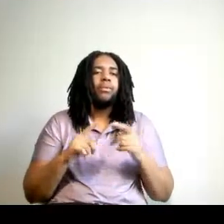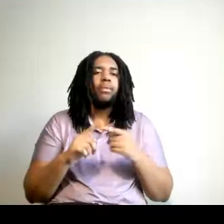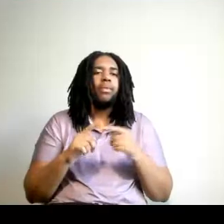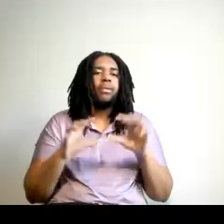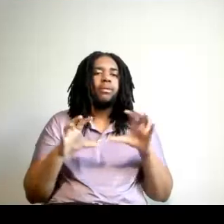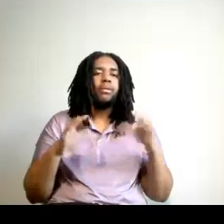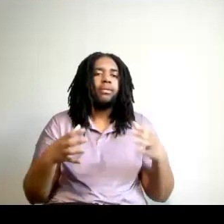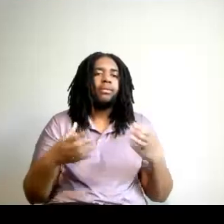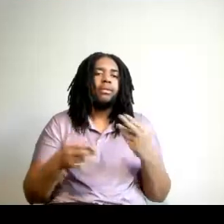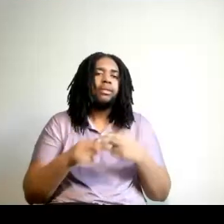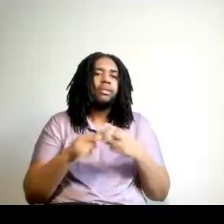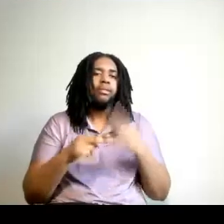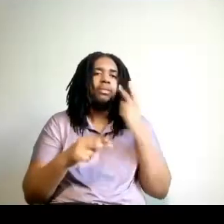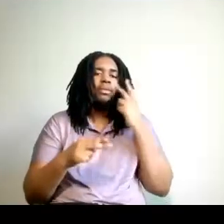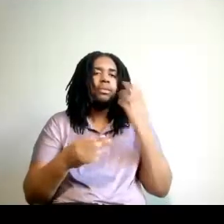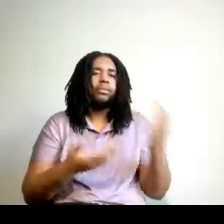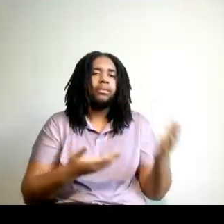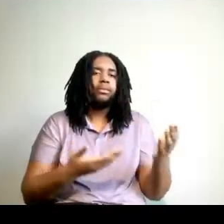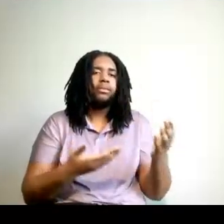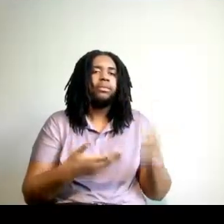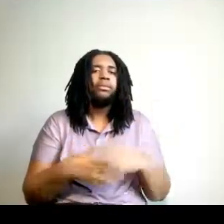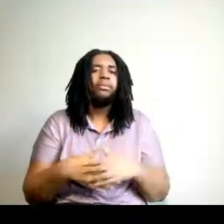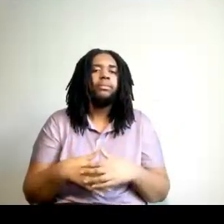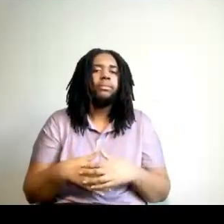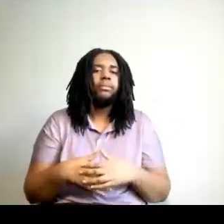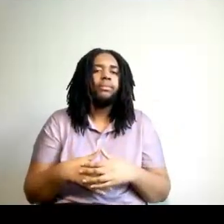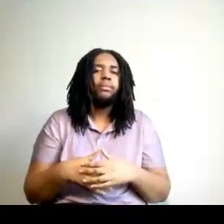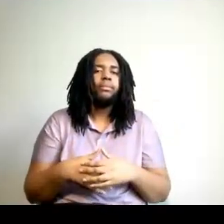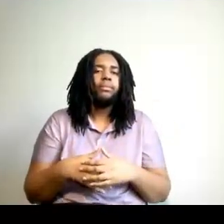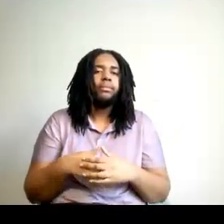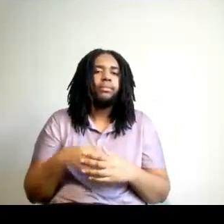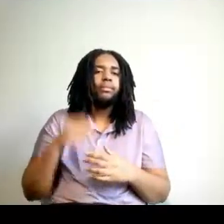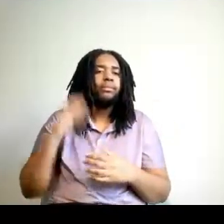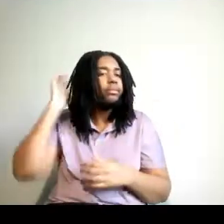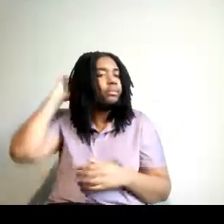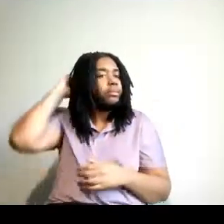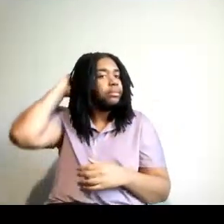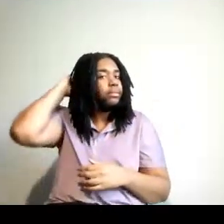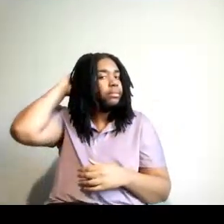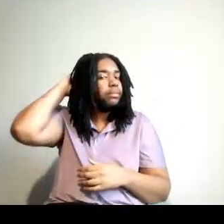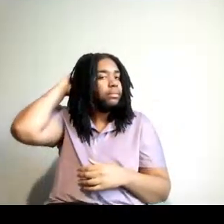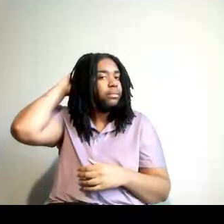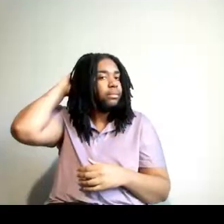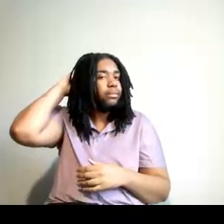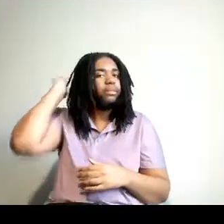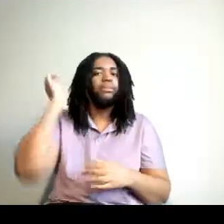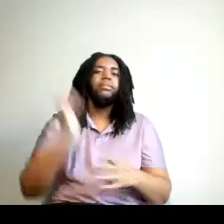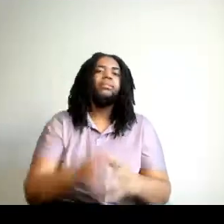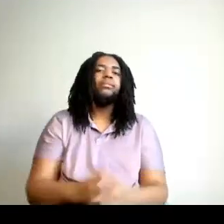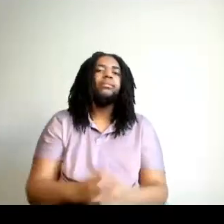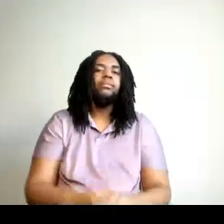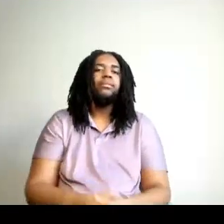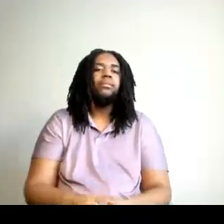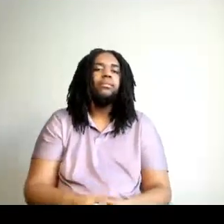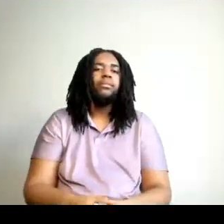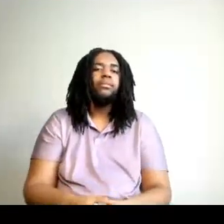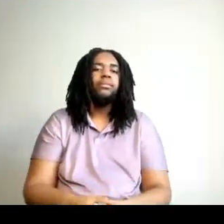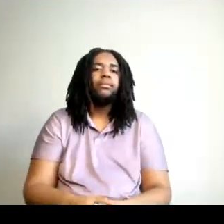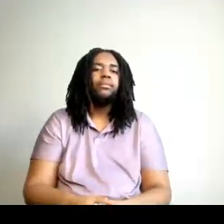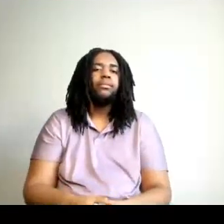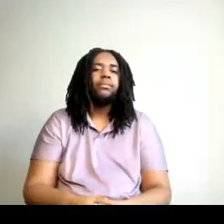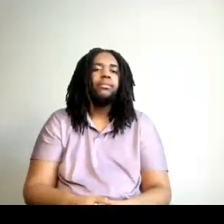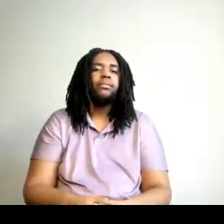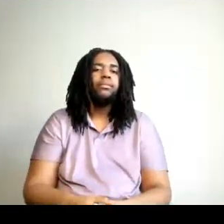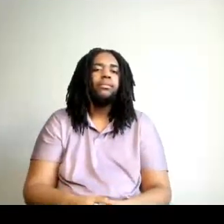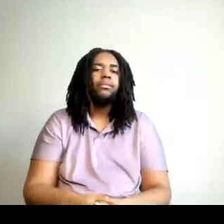Christina, Camden, Danira, Annie, Gwen, Emmett, Shannon, Steve,